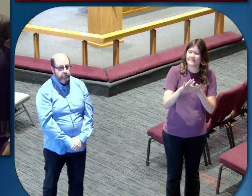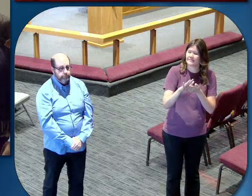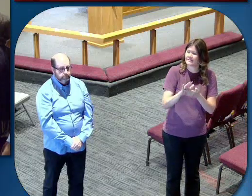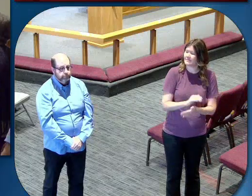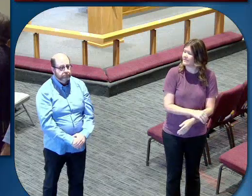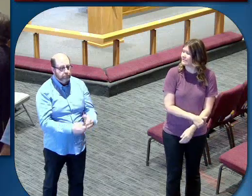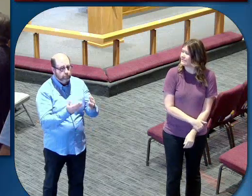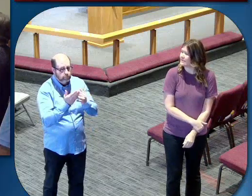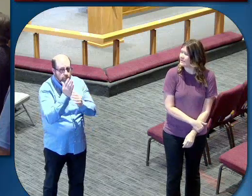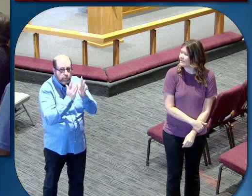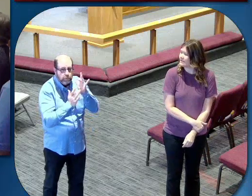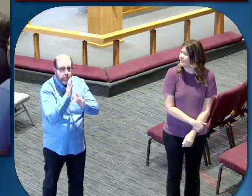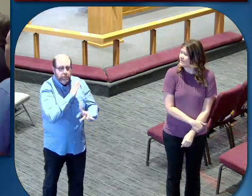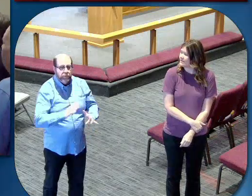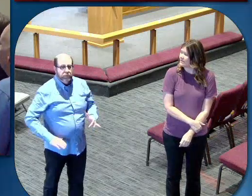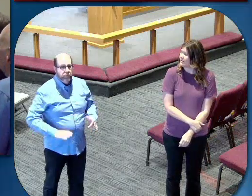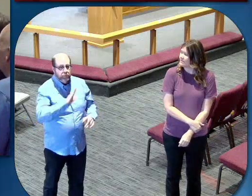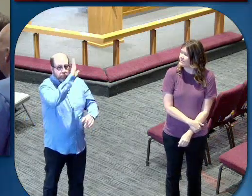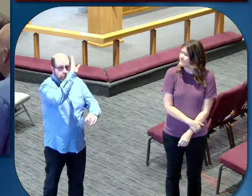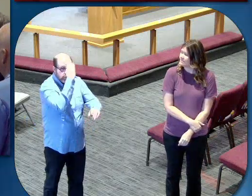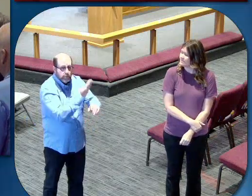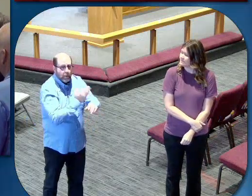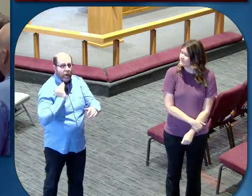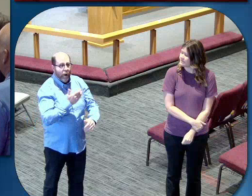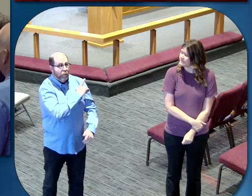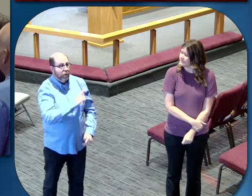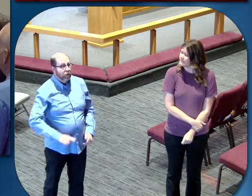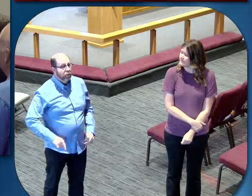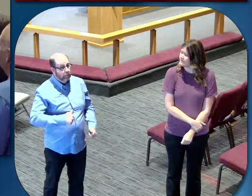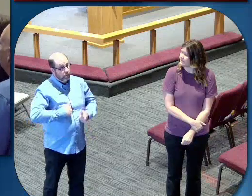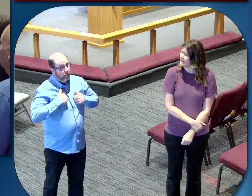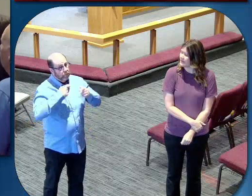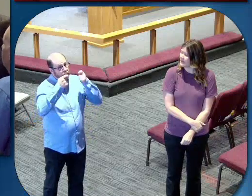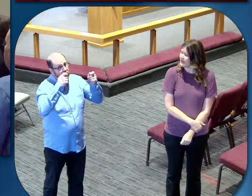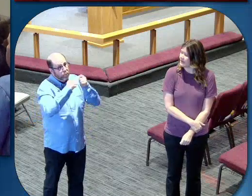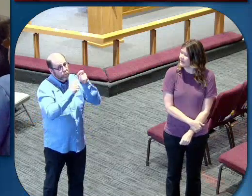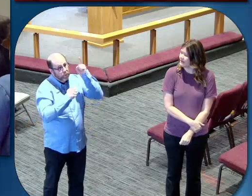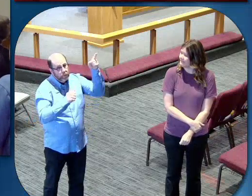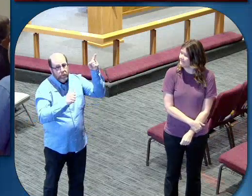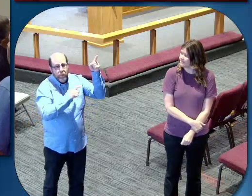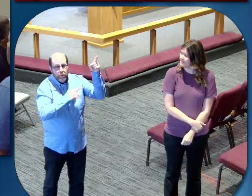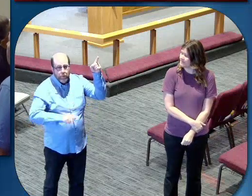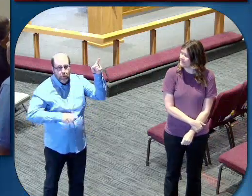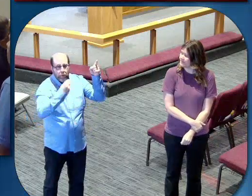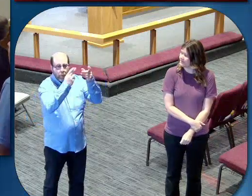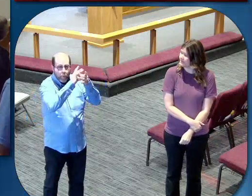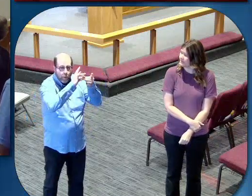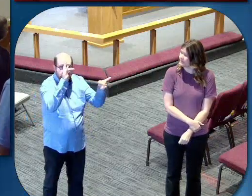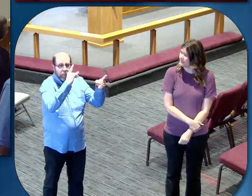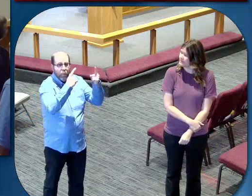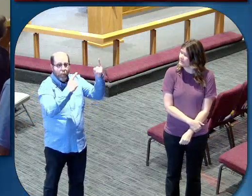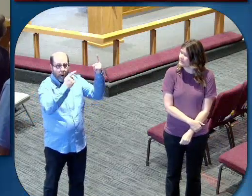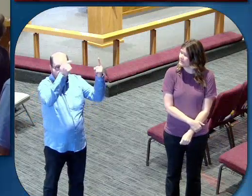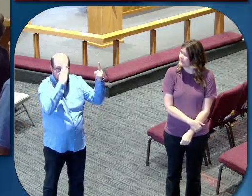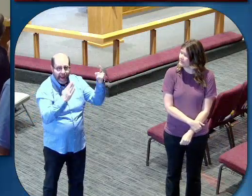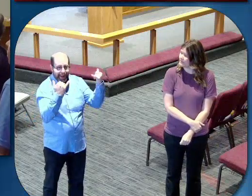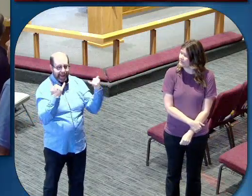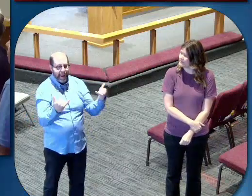Jesus Christ, your Son, our Lord, who lives and reigns with you and the Holy Spirit, one God, and now